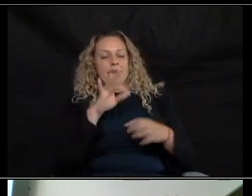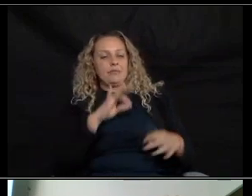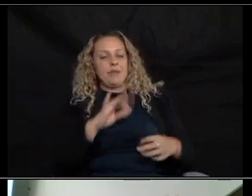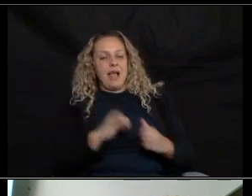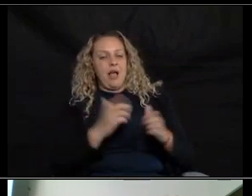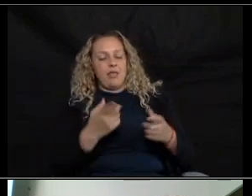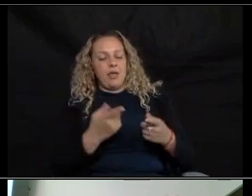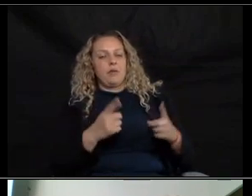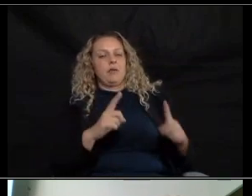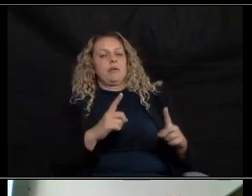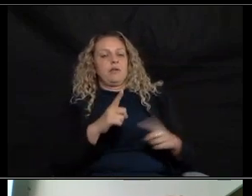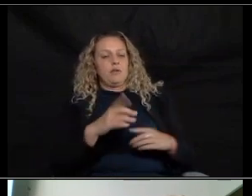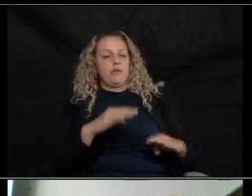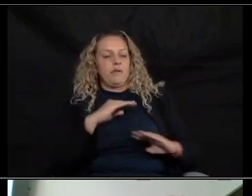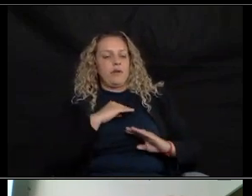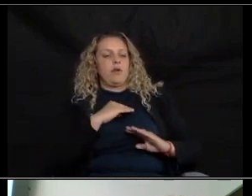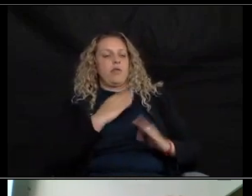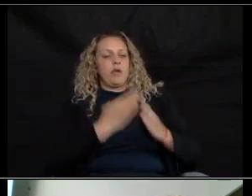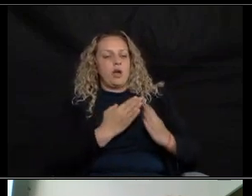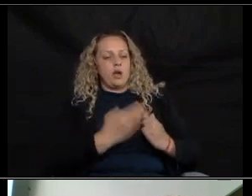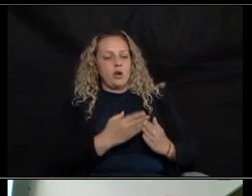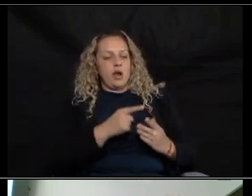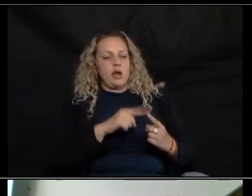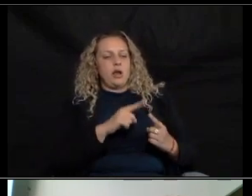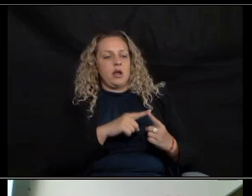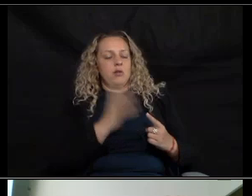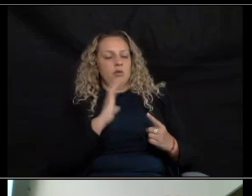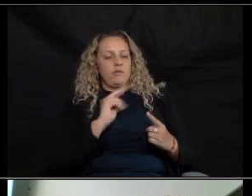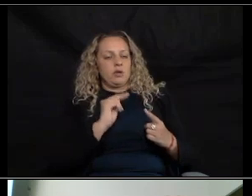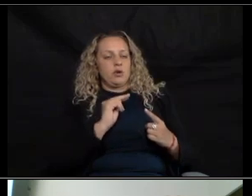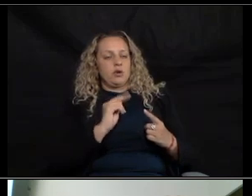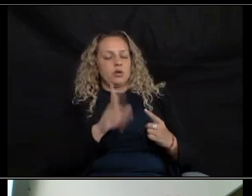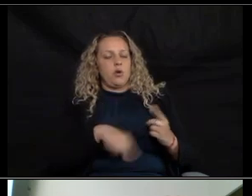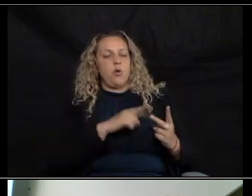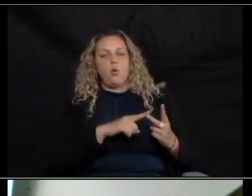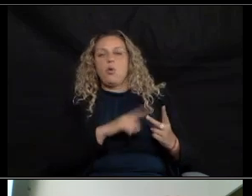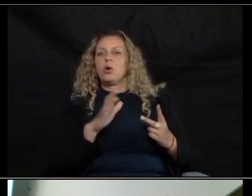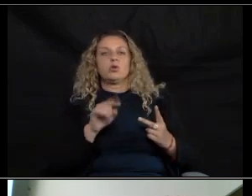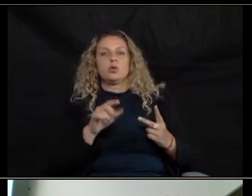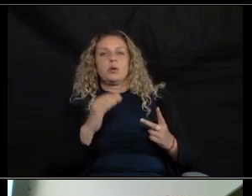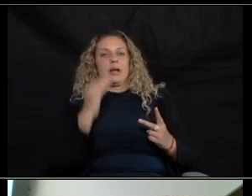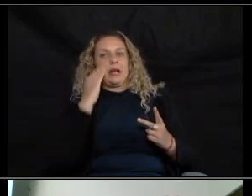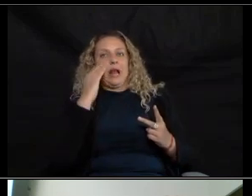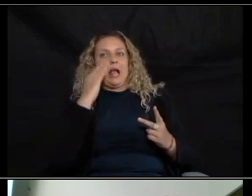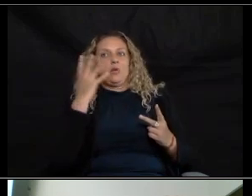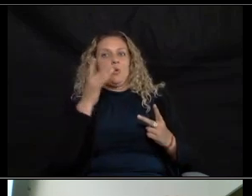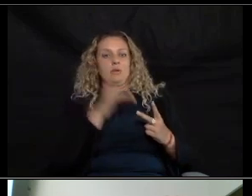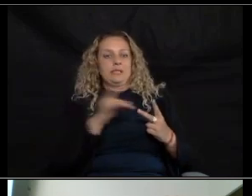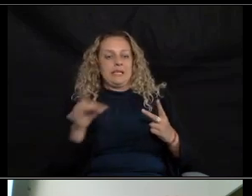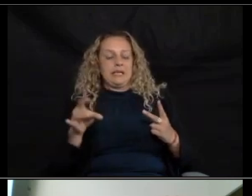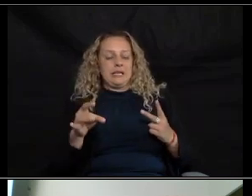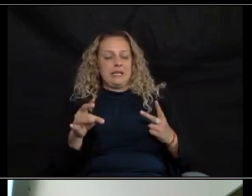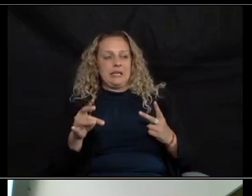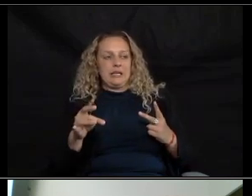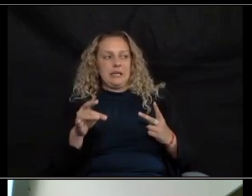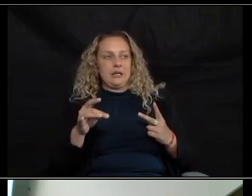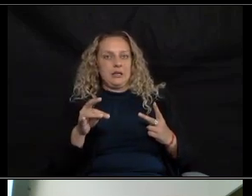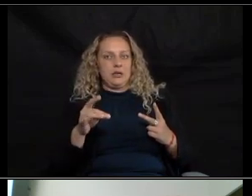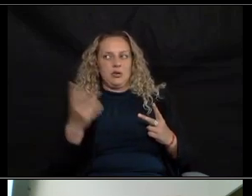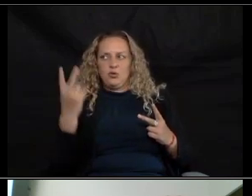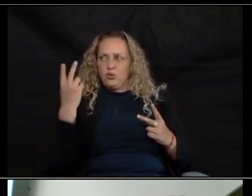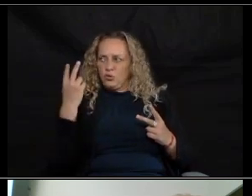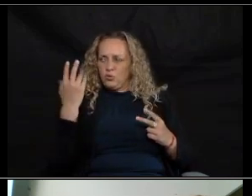plan to fulfill the contract as stated and previously negotiated, or to acknowledge what was stated, I think, two meetings